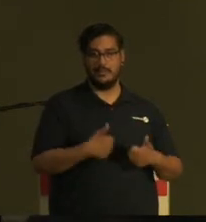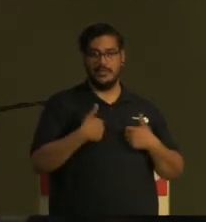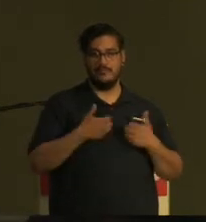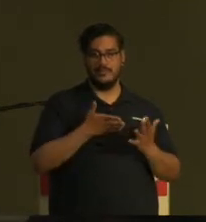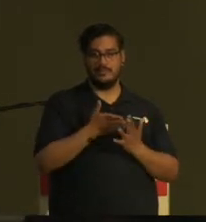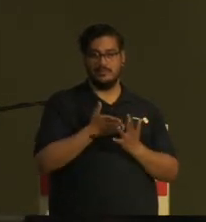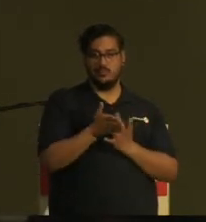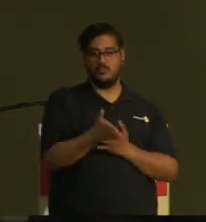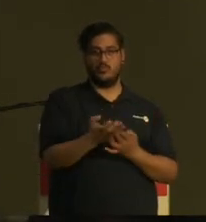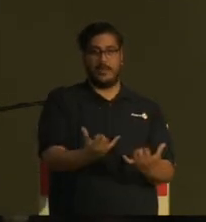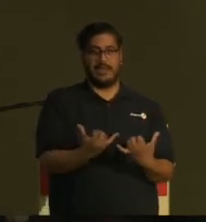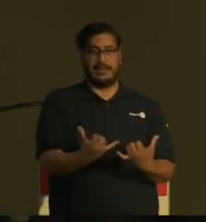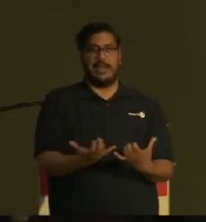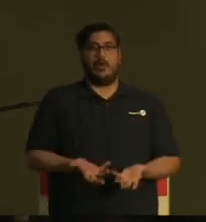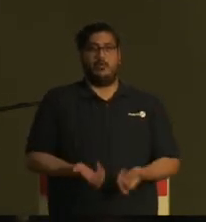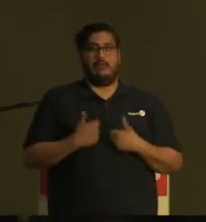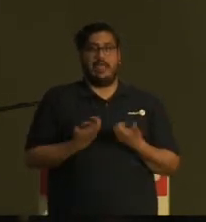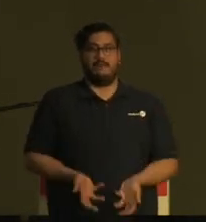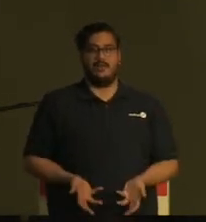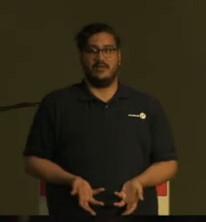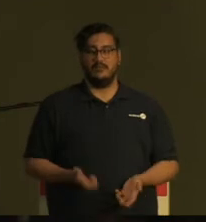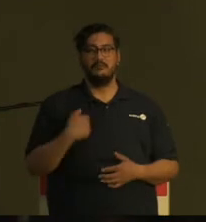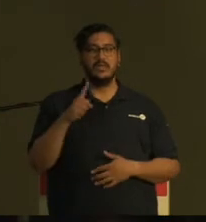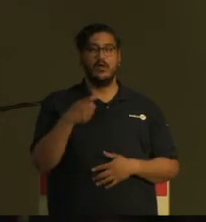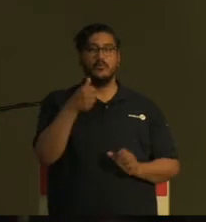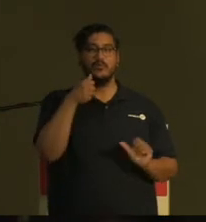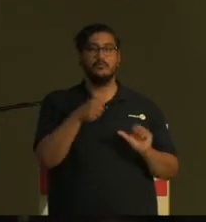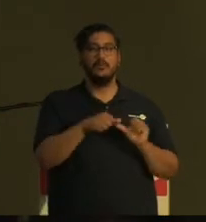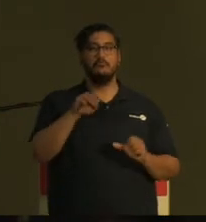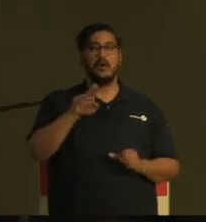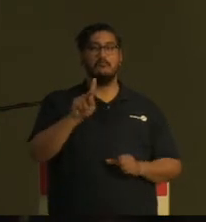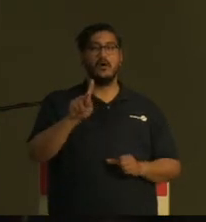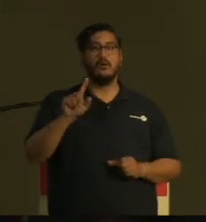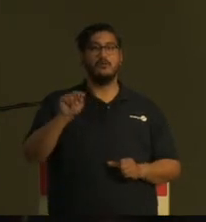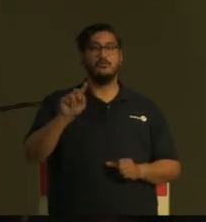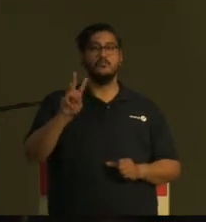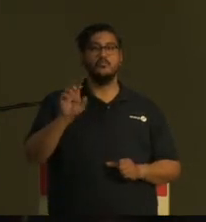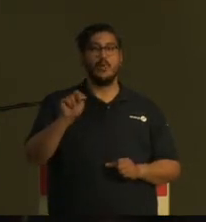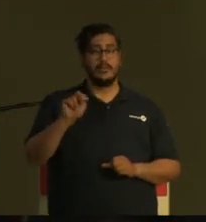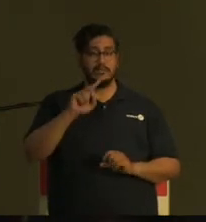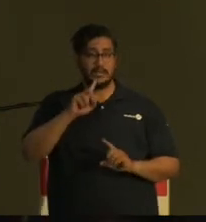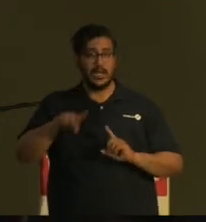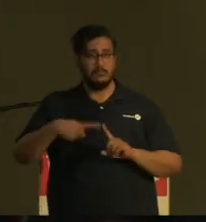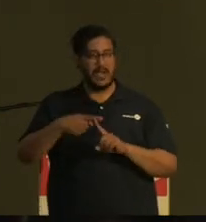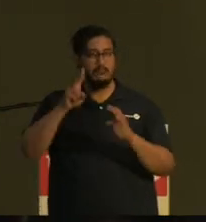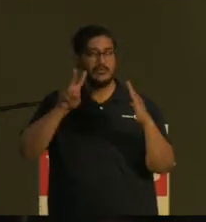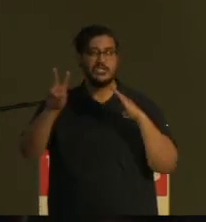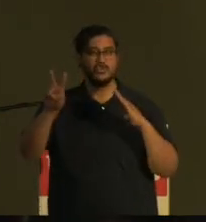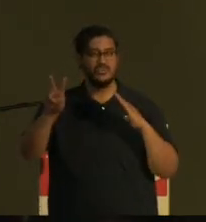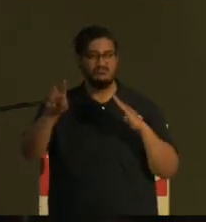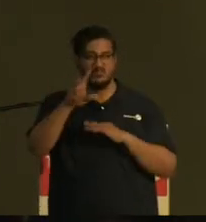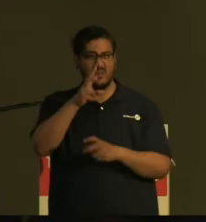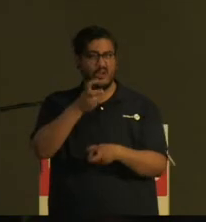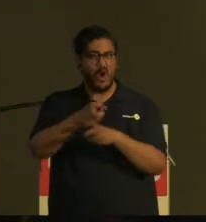are living through now. I always remember what Mark Twain said about predictions. It's very hard to make predictions, especially about